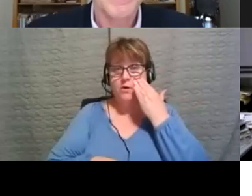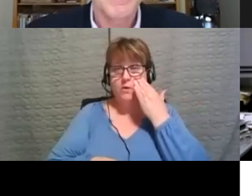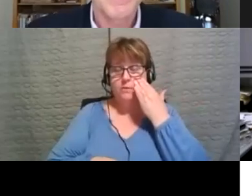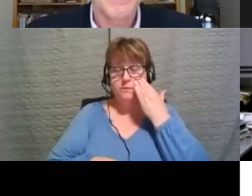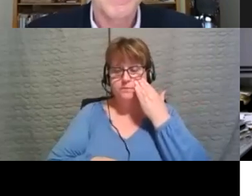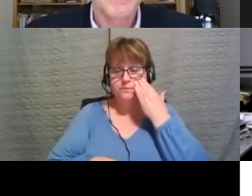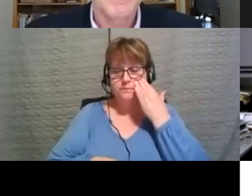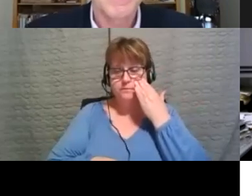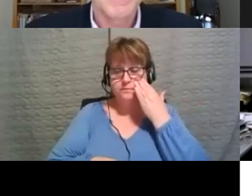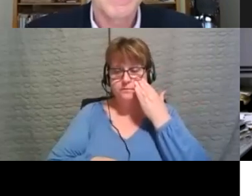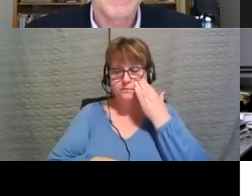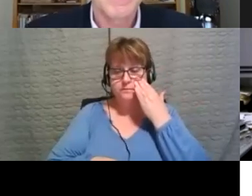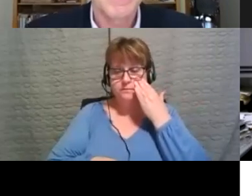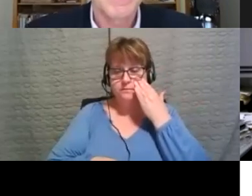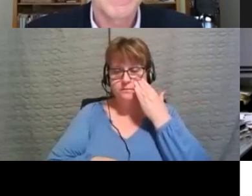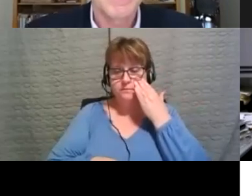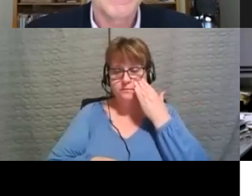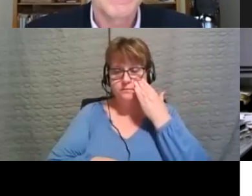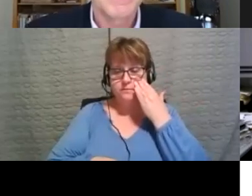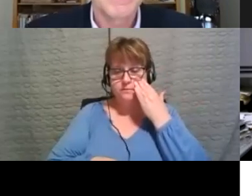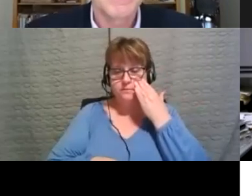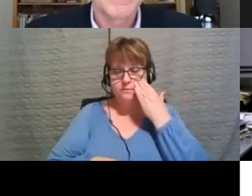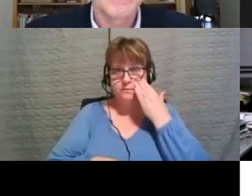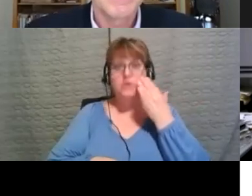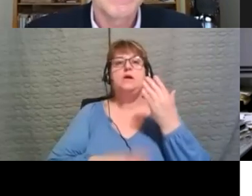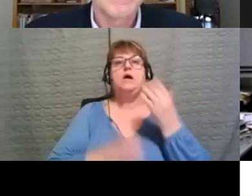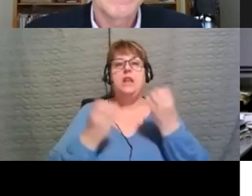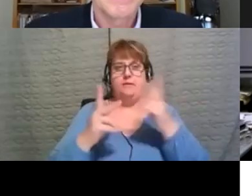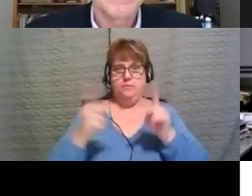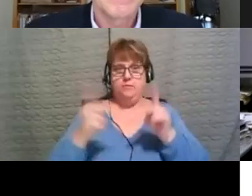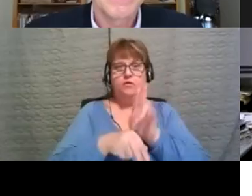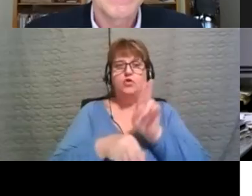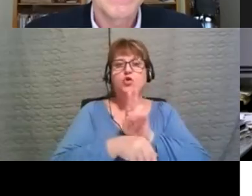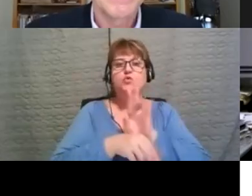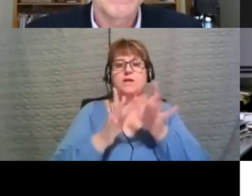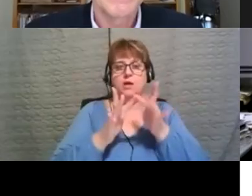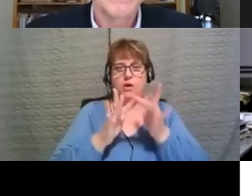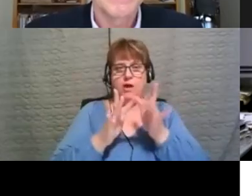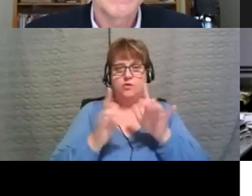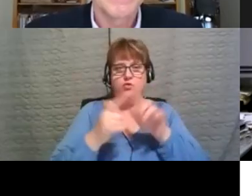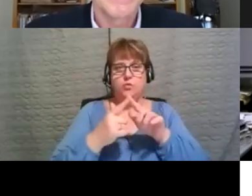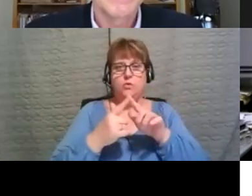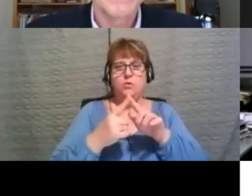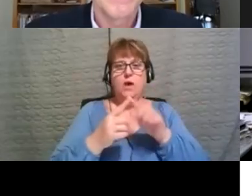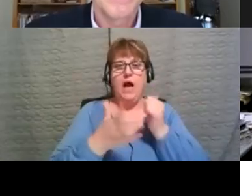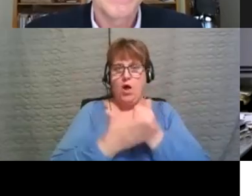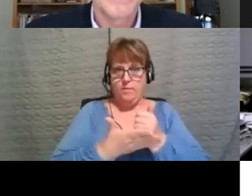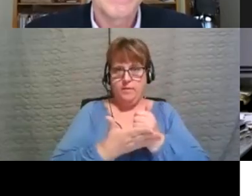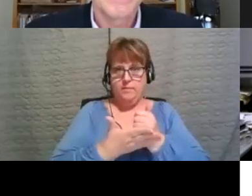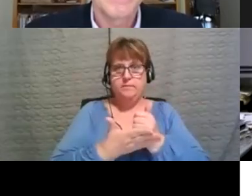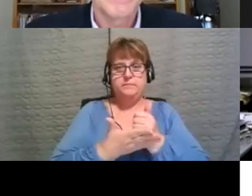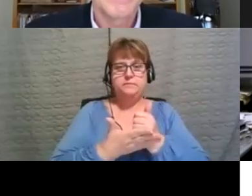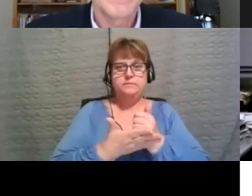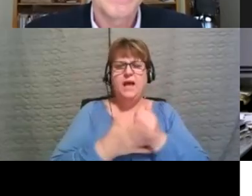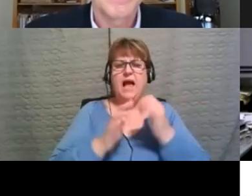you know, utilized and leveraged the virtual platform, you know, for a long time.